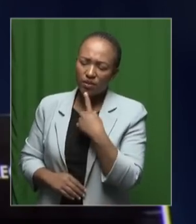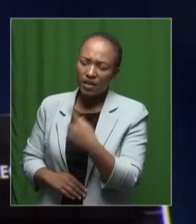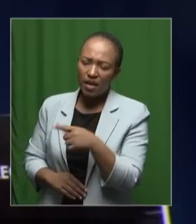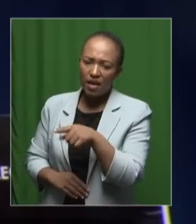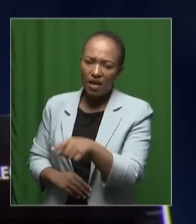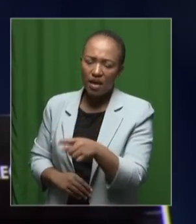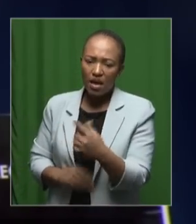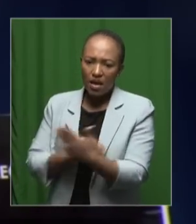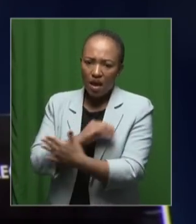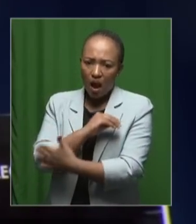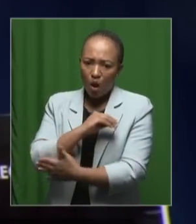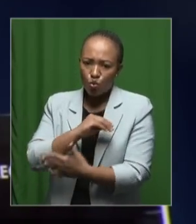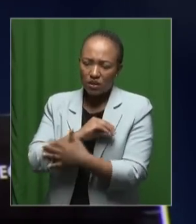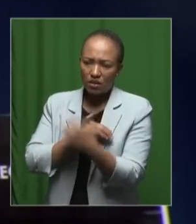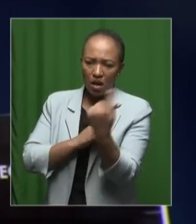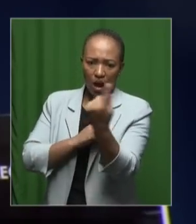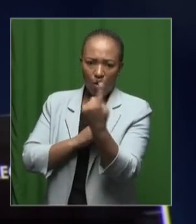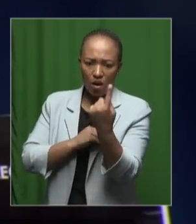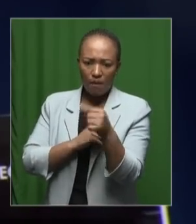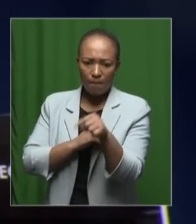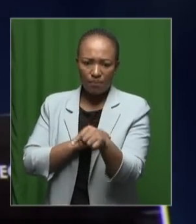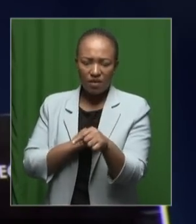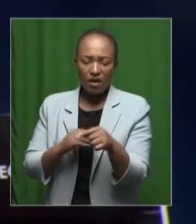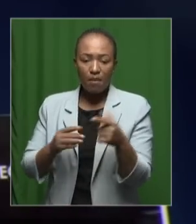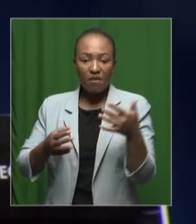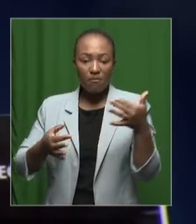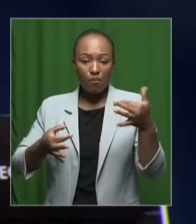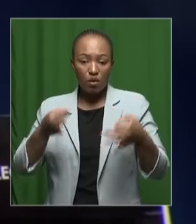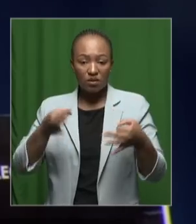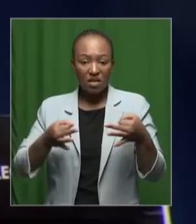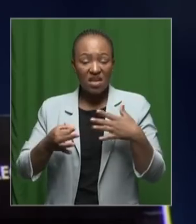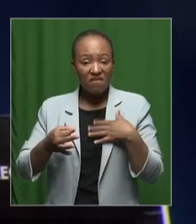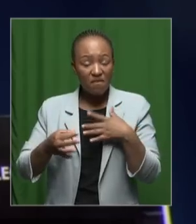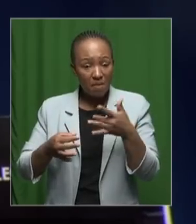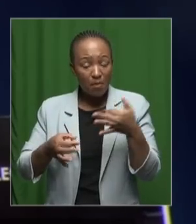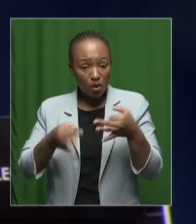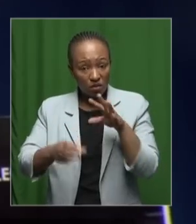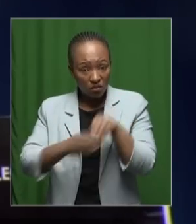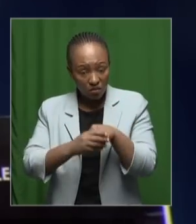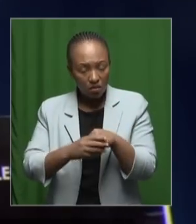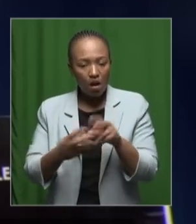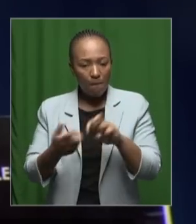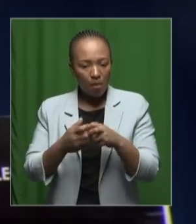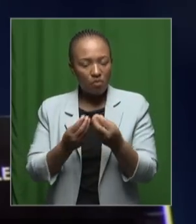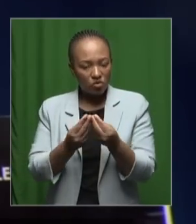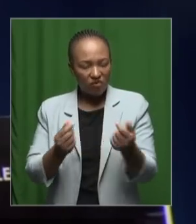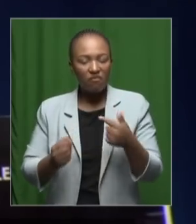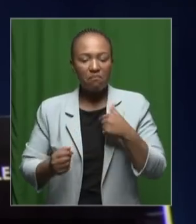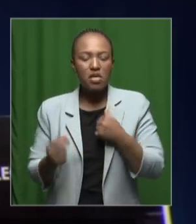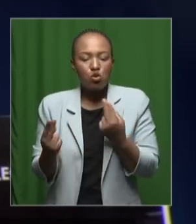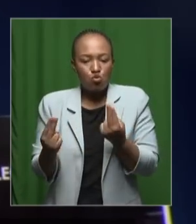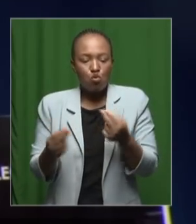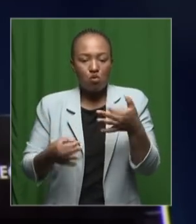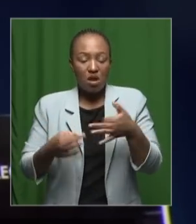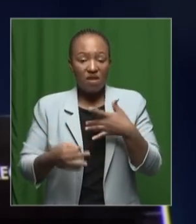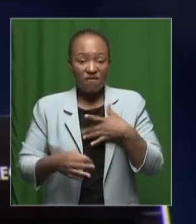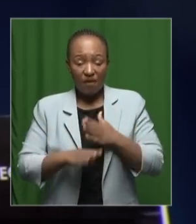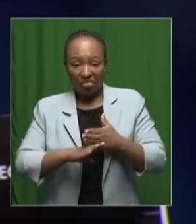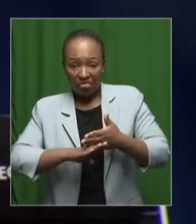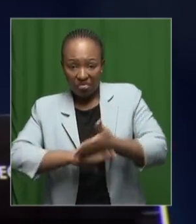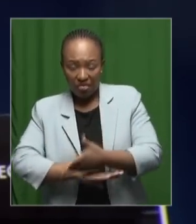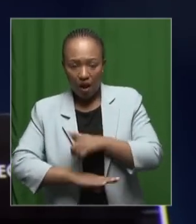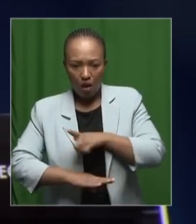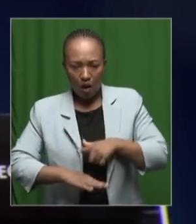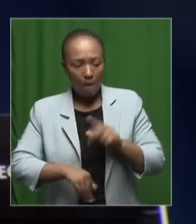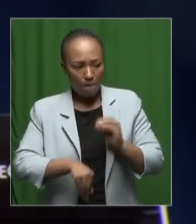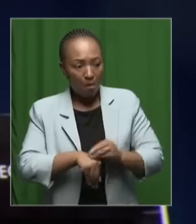only country. If I've been long in politics, this problem would have been sorted out. I'm new to politics. If I've been long here, this problem